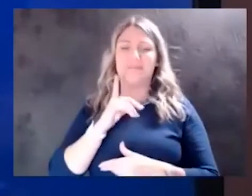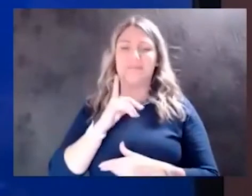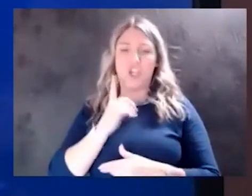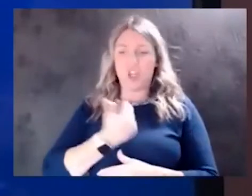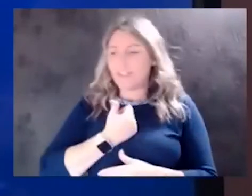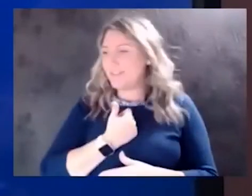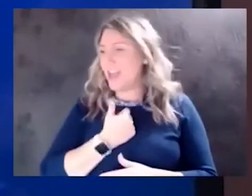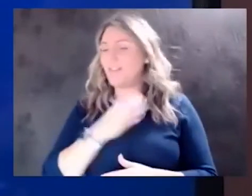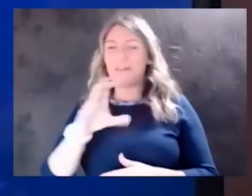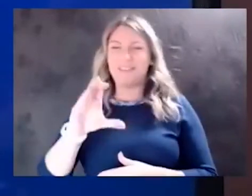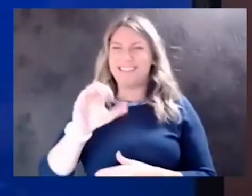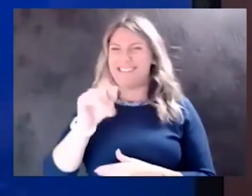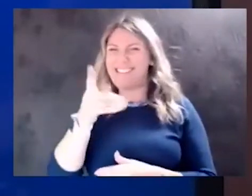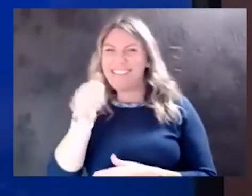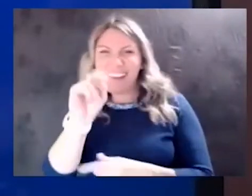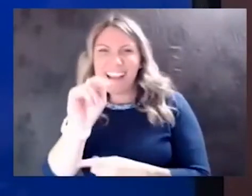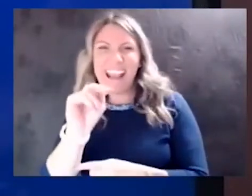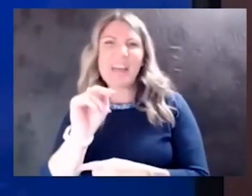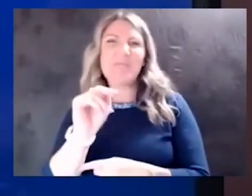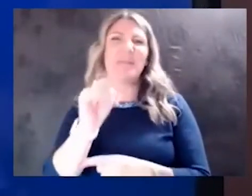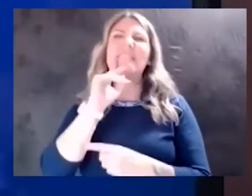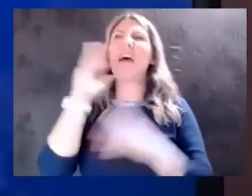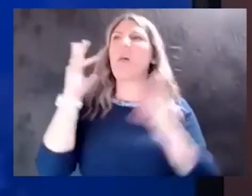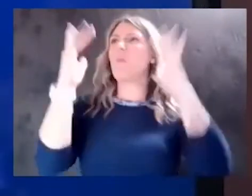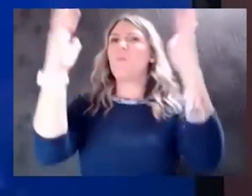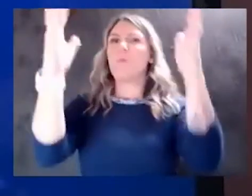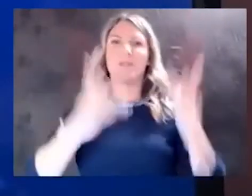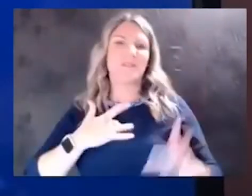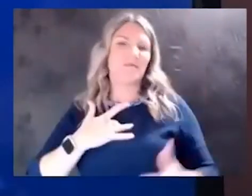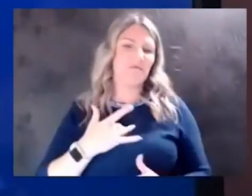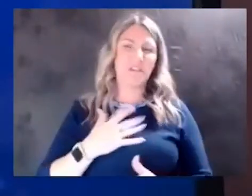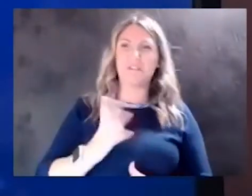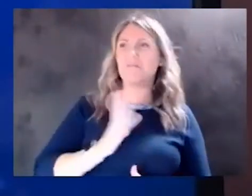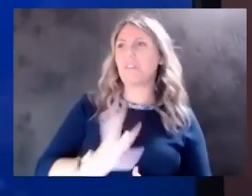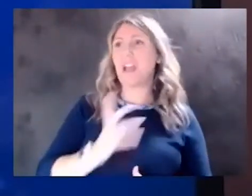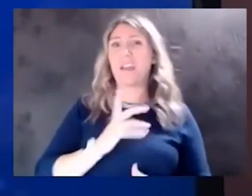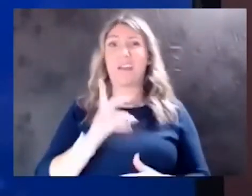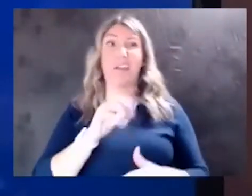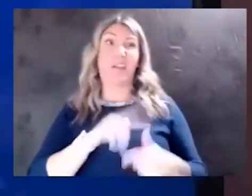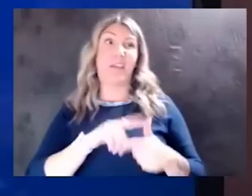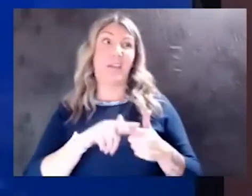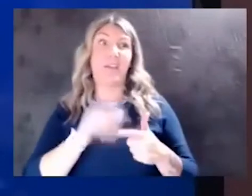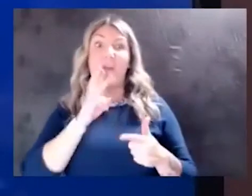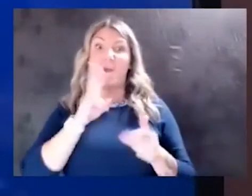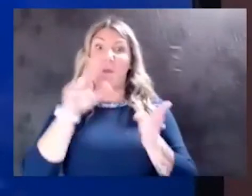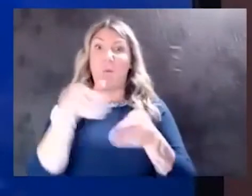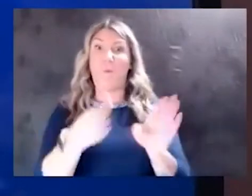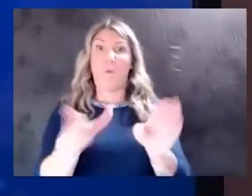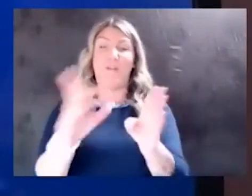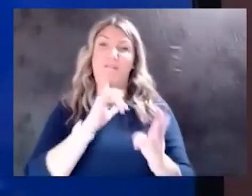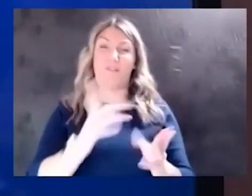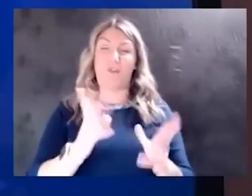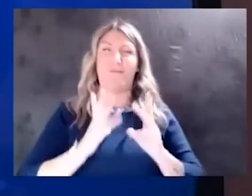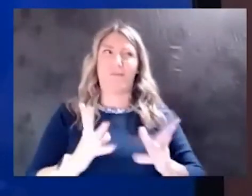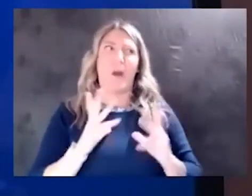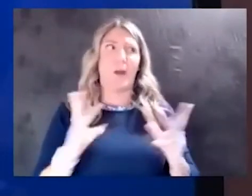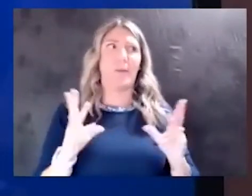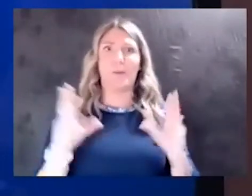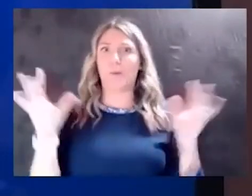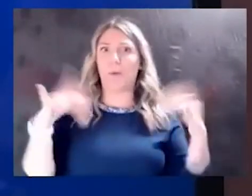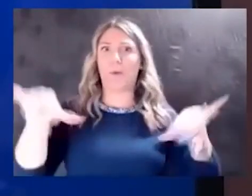way away from everybody else. So we felt pretty good. Then when you're out on the river, there's not a lot of people on the river but us, so that was outstanding. Hey,